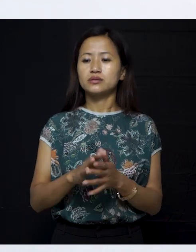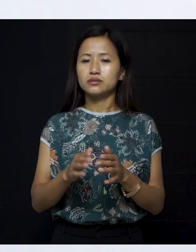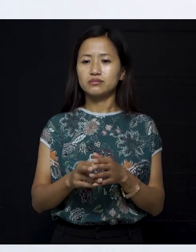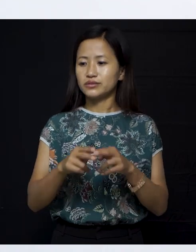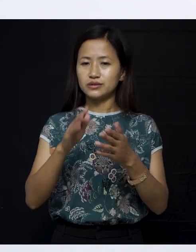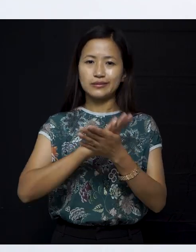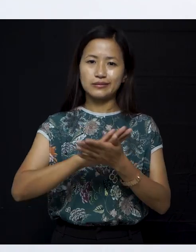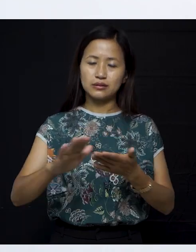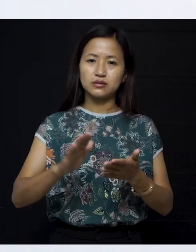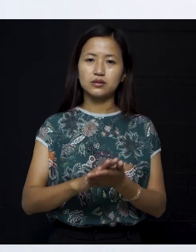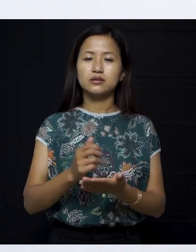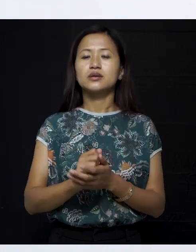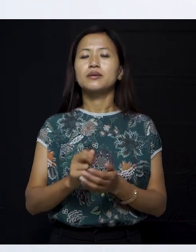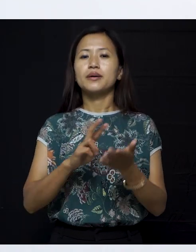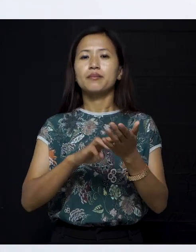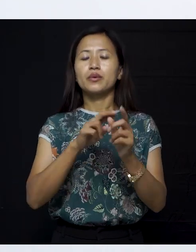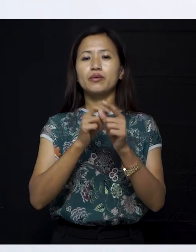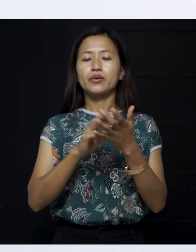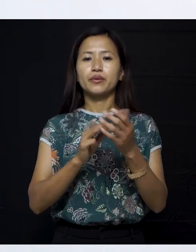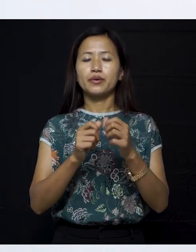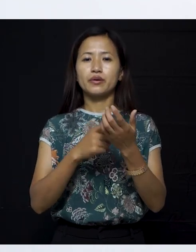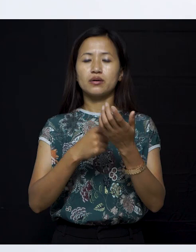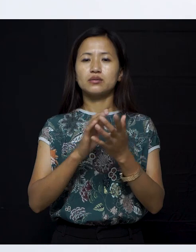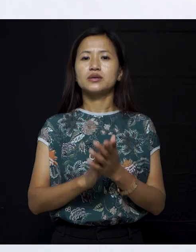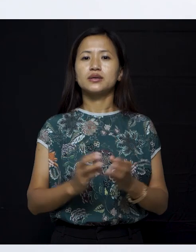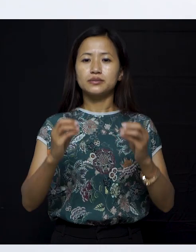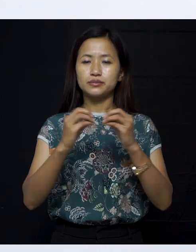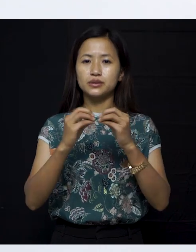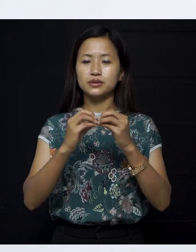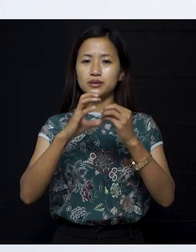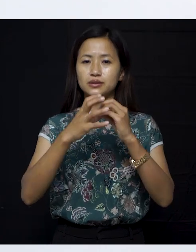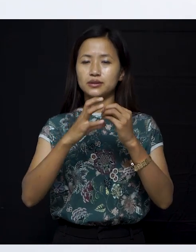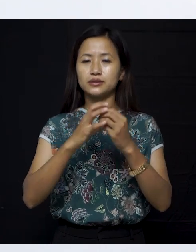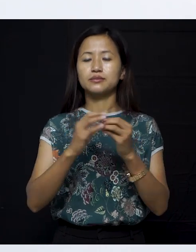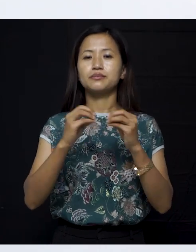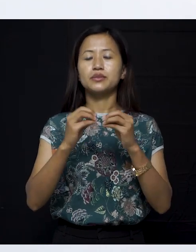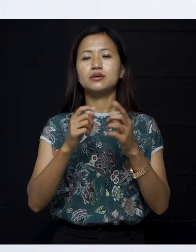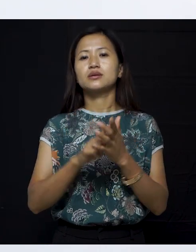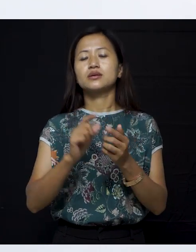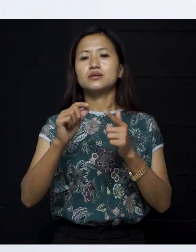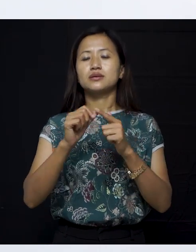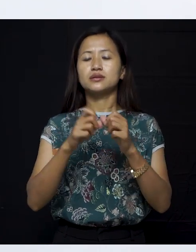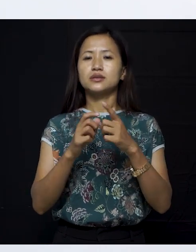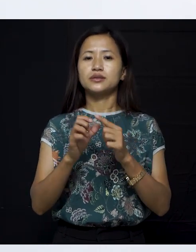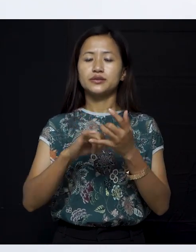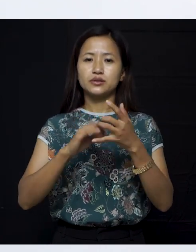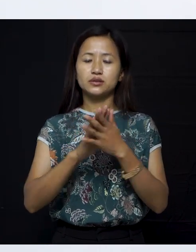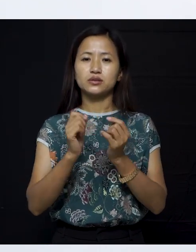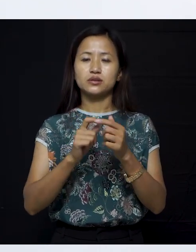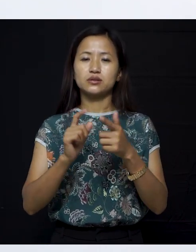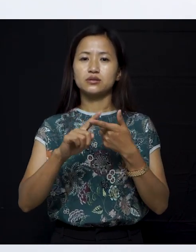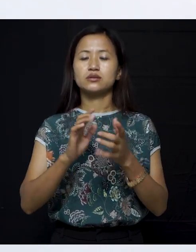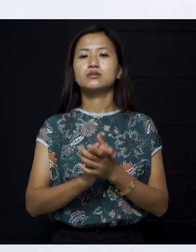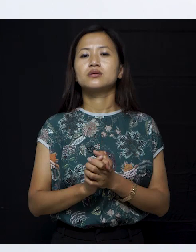like for example the Myanmar, Bangladesh, and also Nepal. They went about and formed another